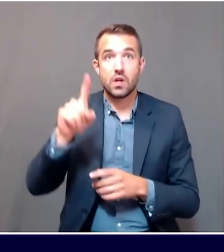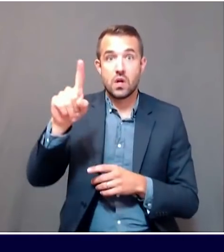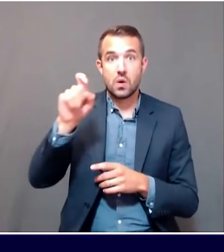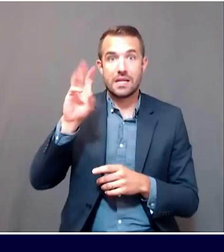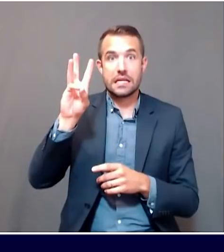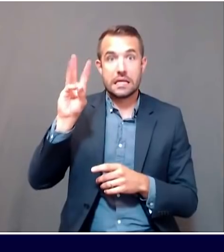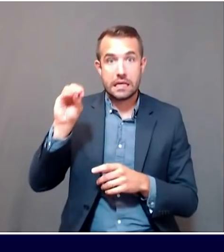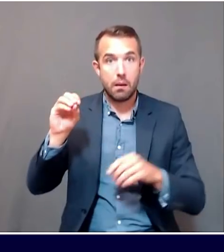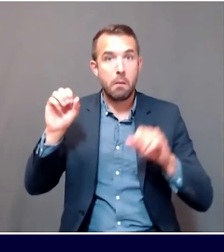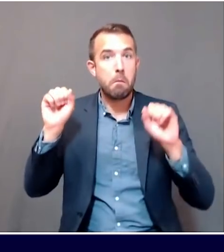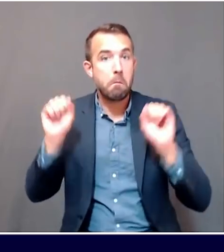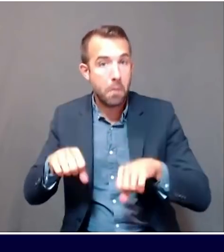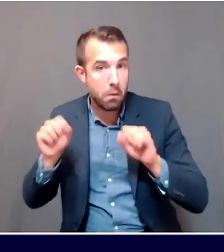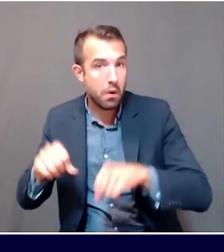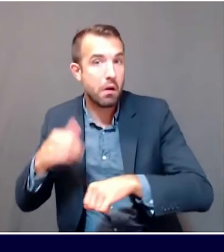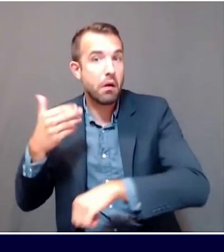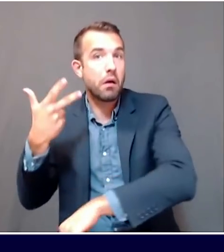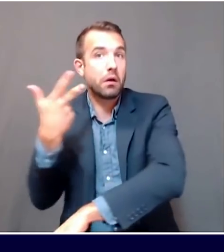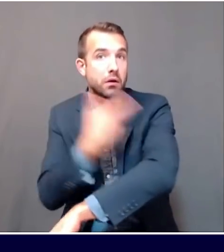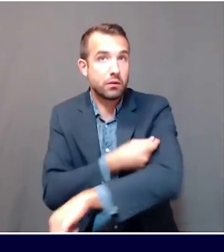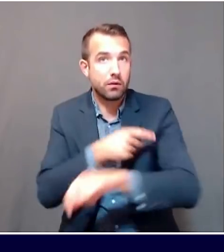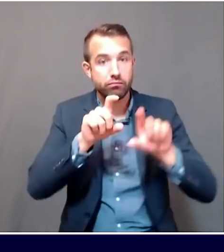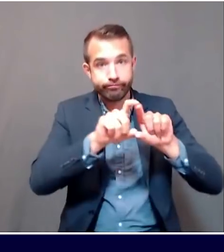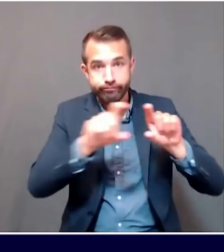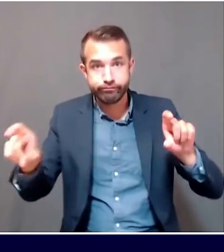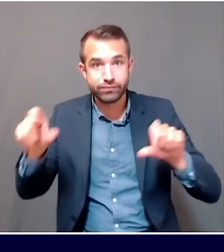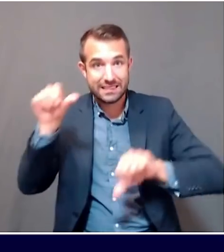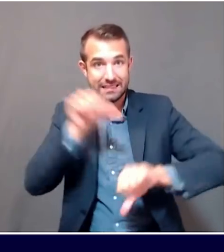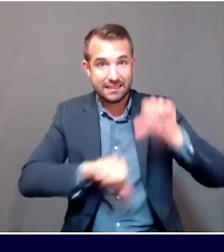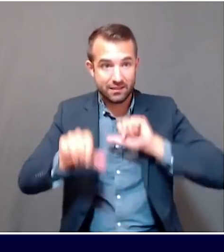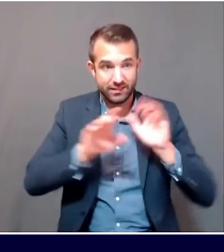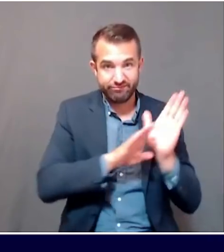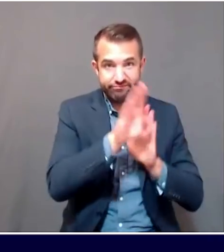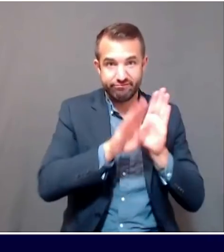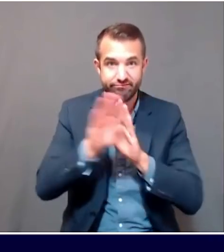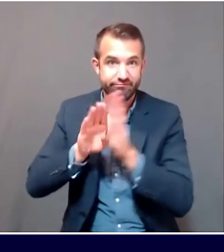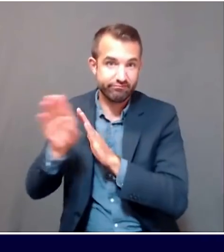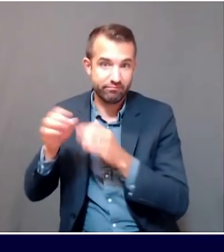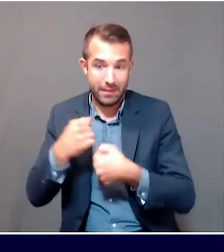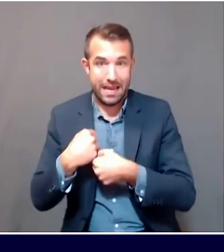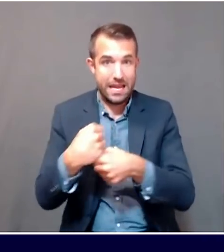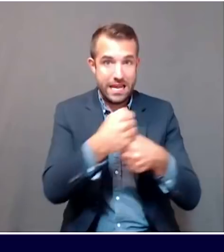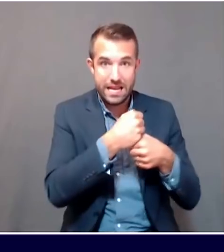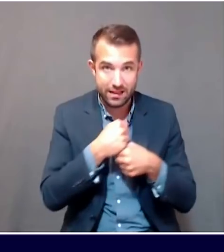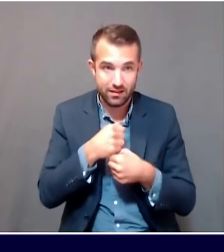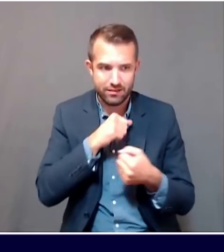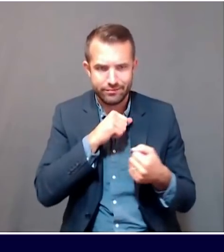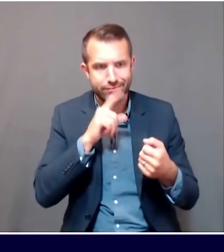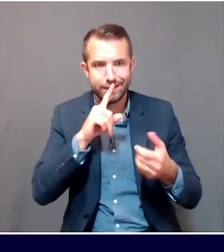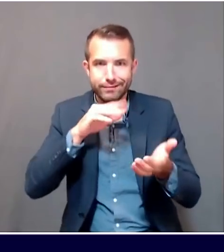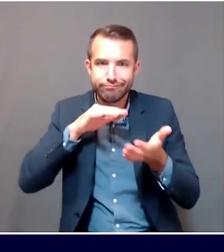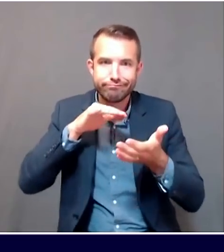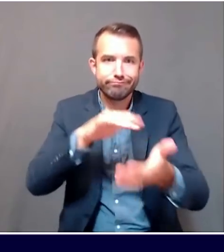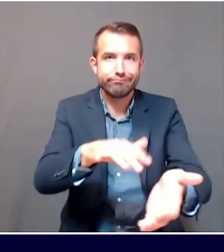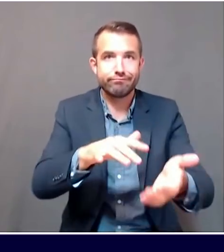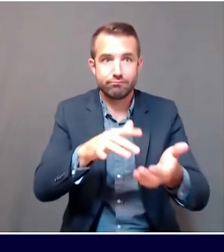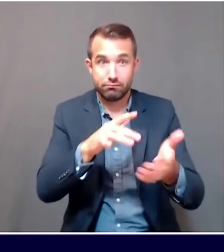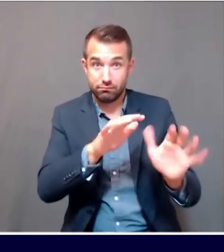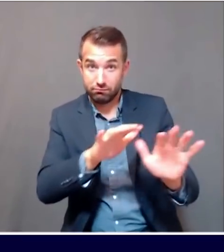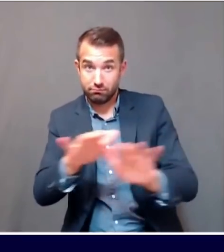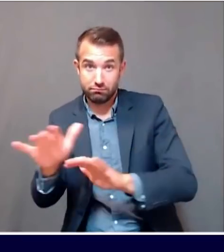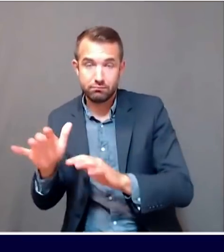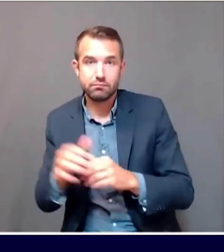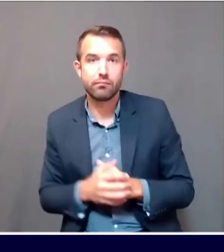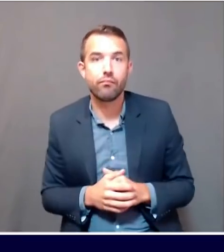vaccines are being developed and studied right now. Of those 160, about 27